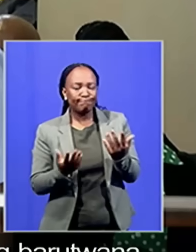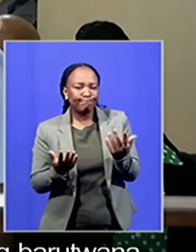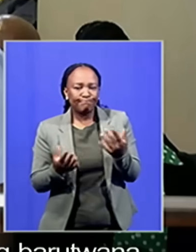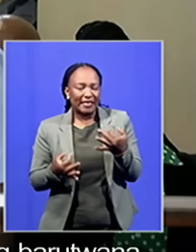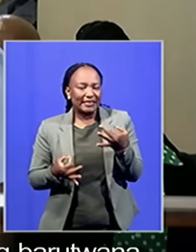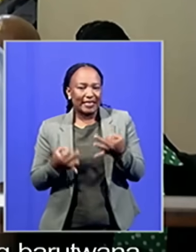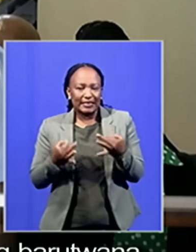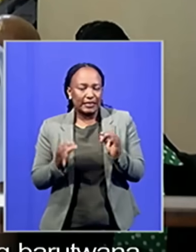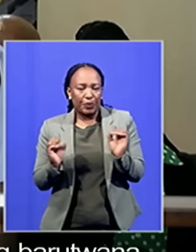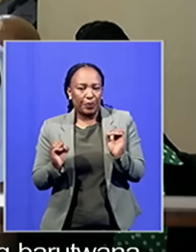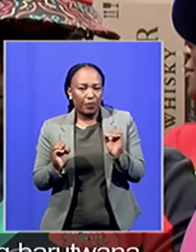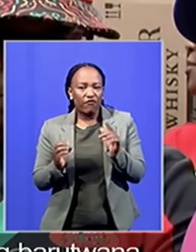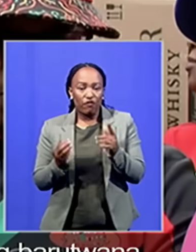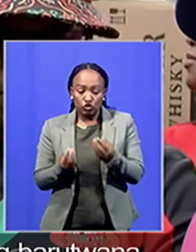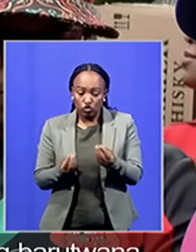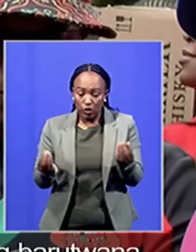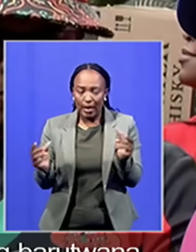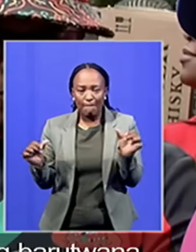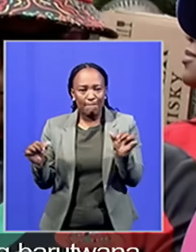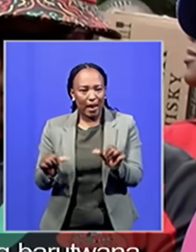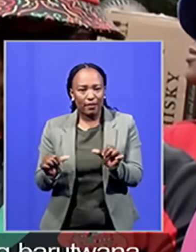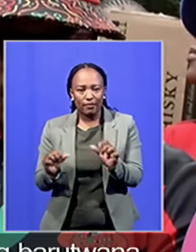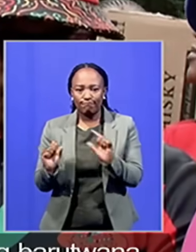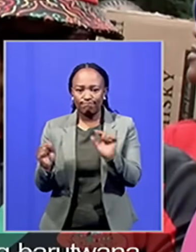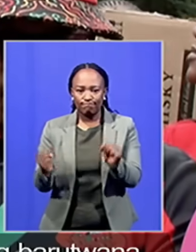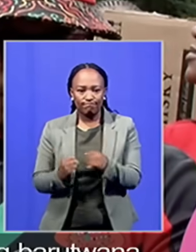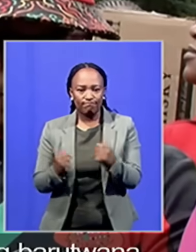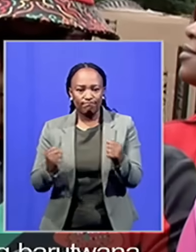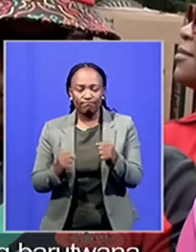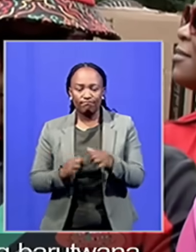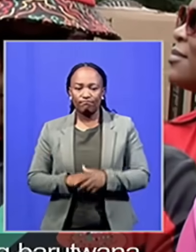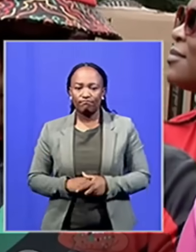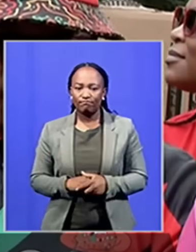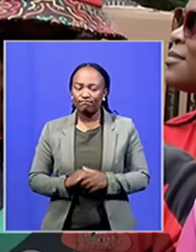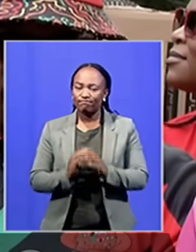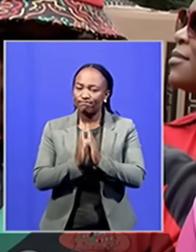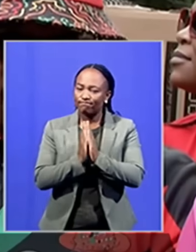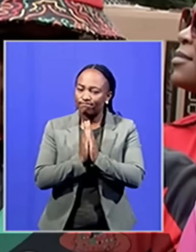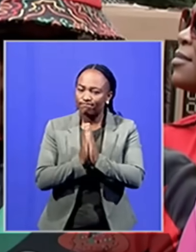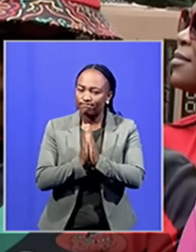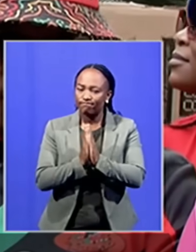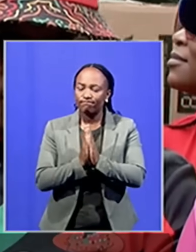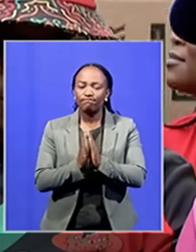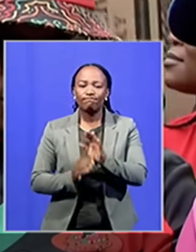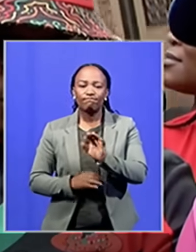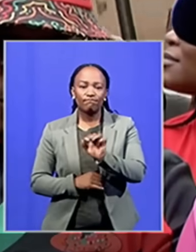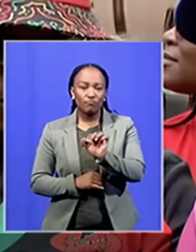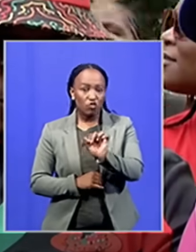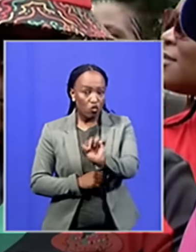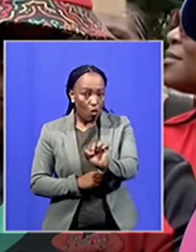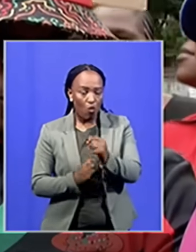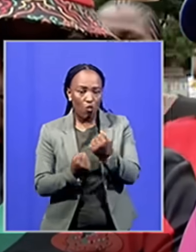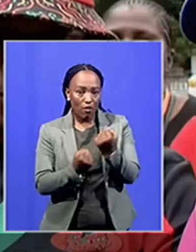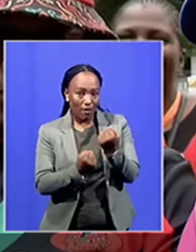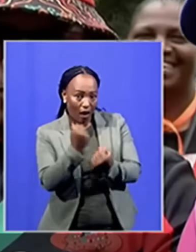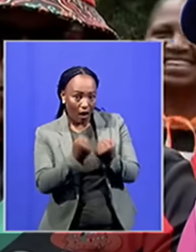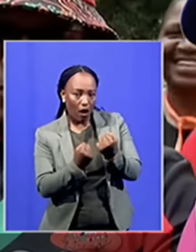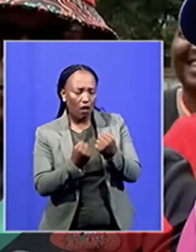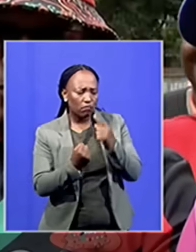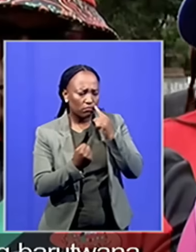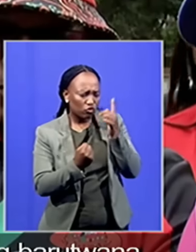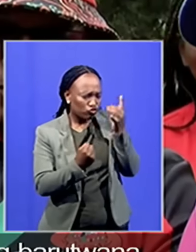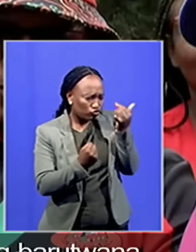e ka kgutlisang bana ba bona. Please, to all owners, do some introspection in your vehicles and make sure that your